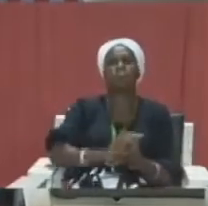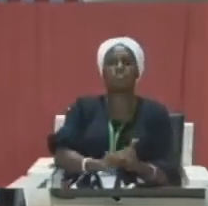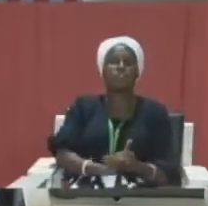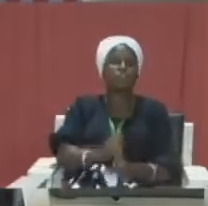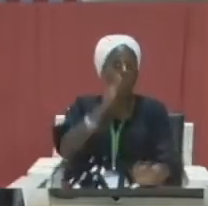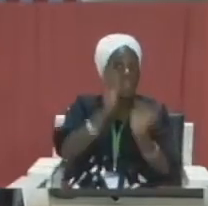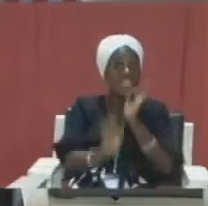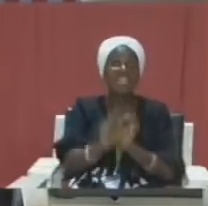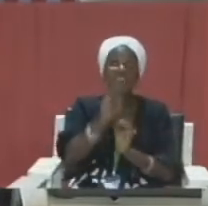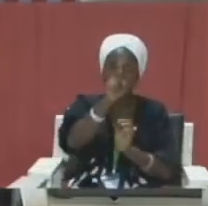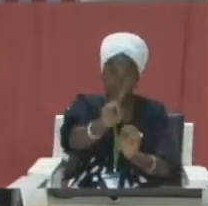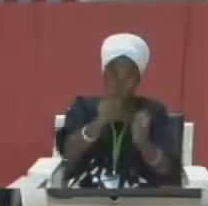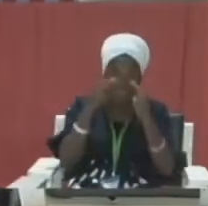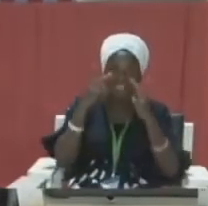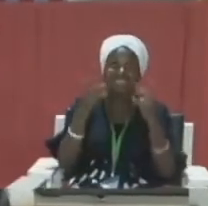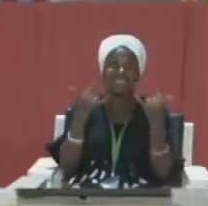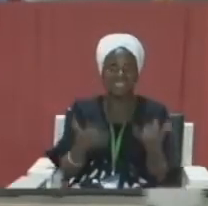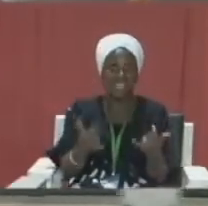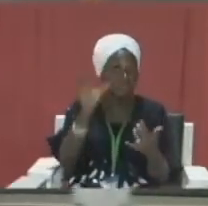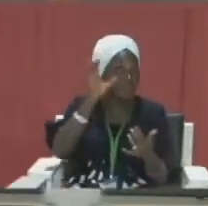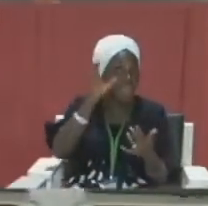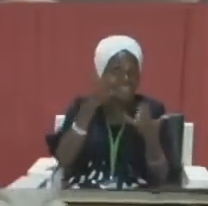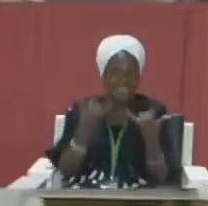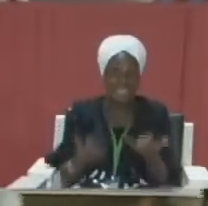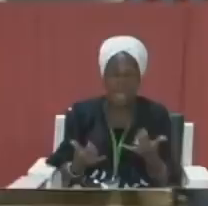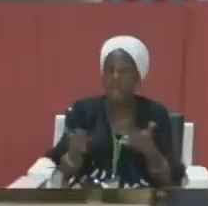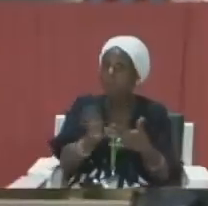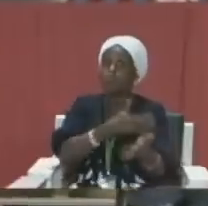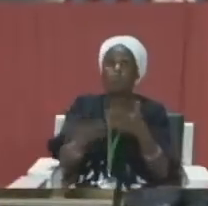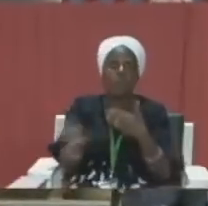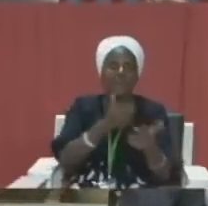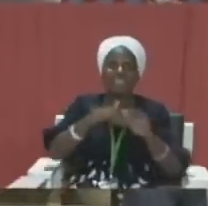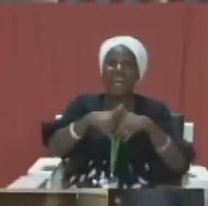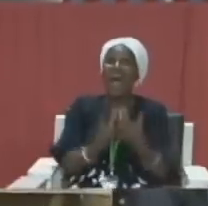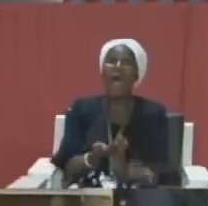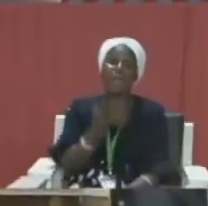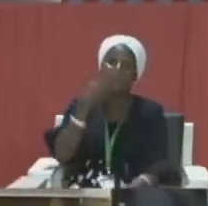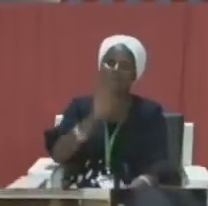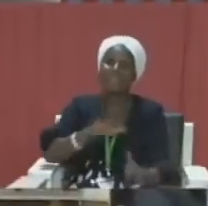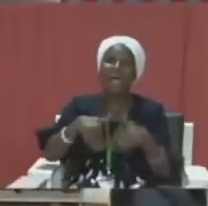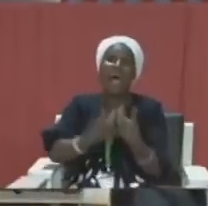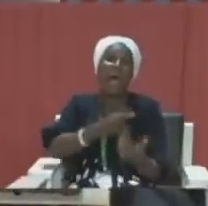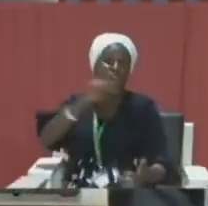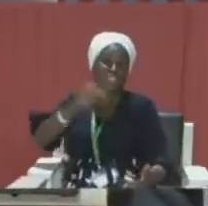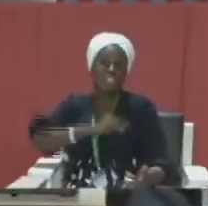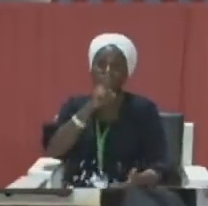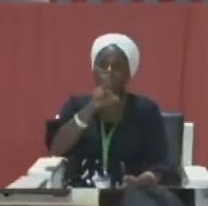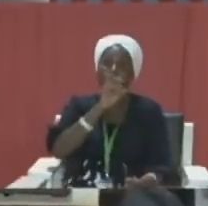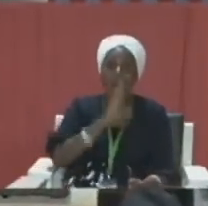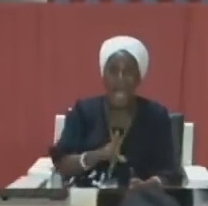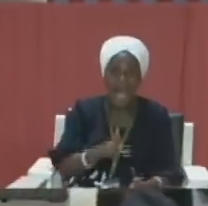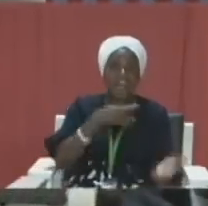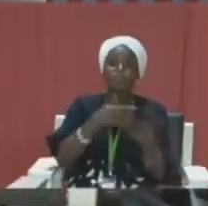of my voice, no matter how guilty you are, no matter how bad you